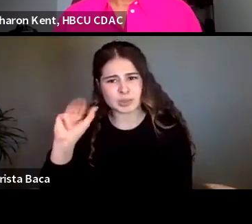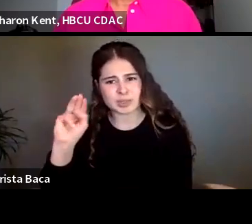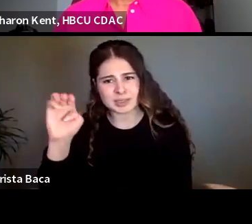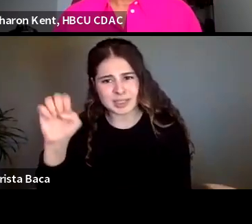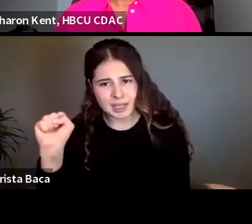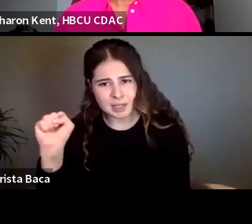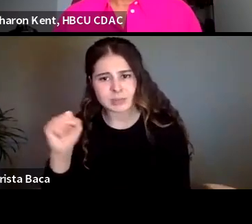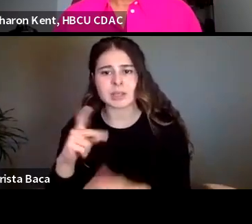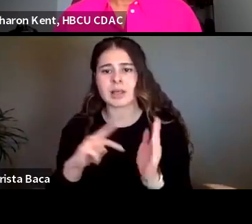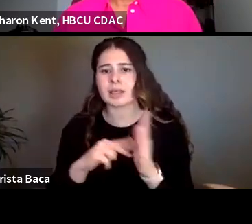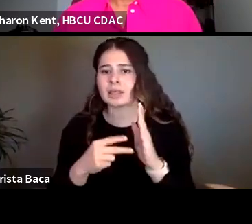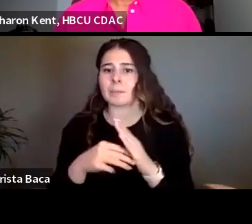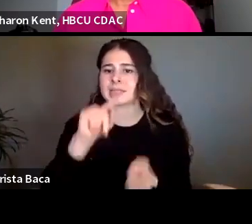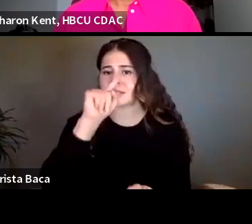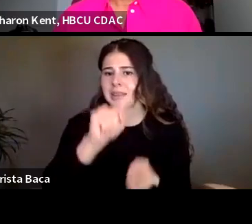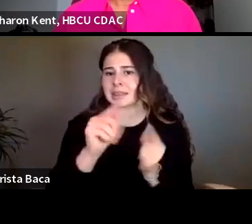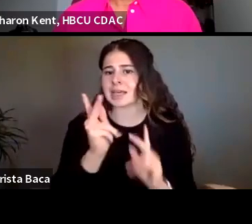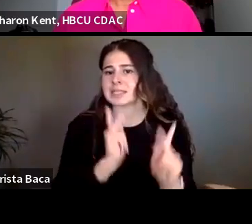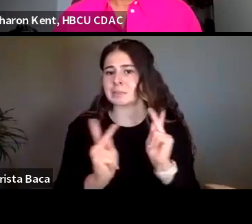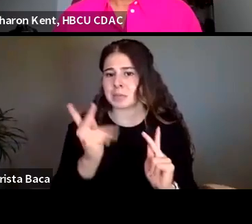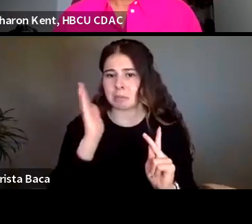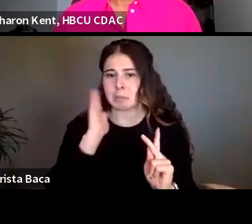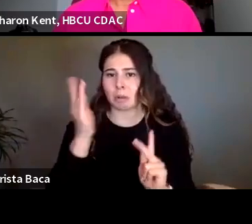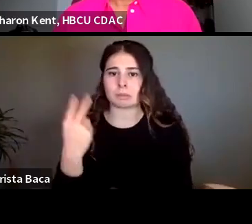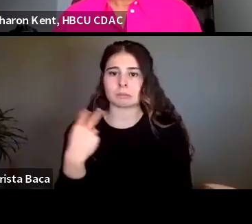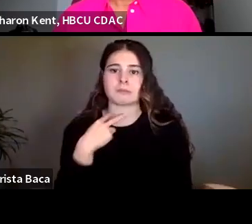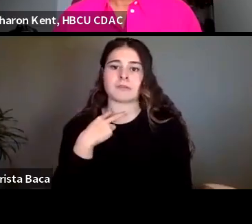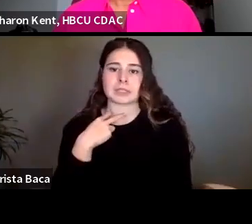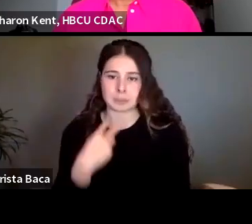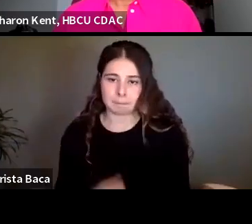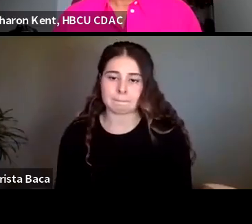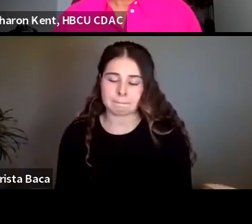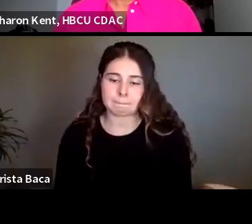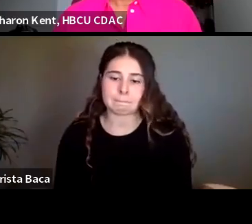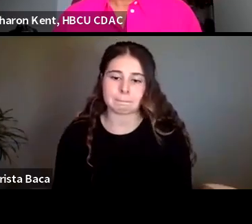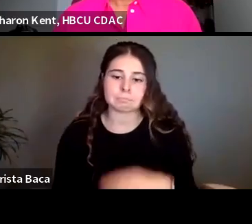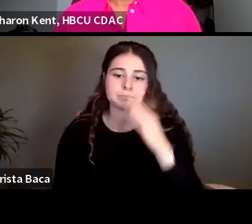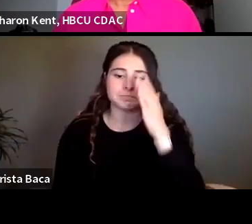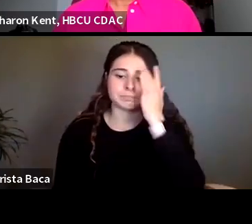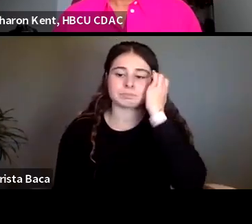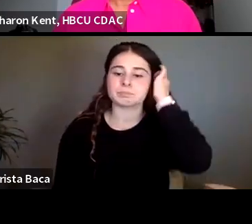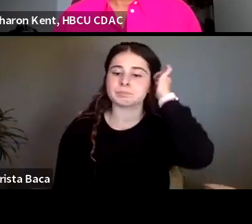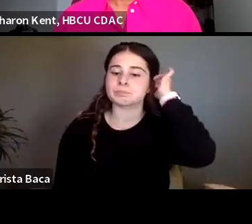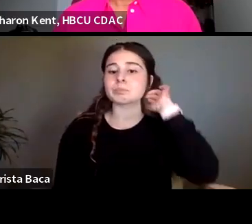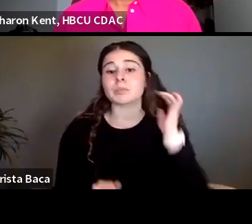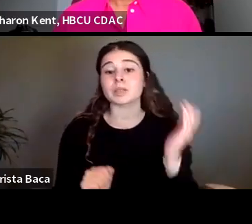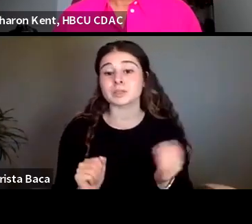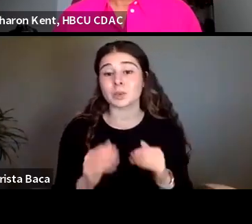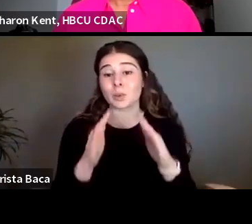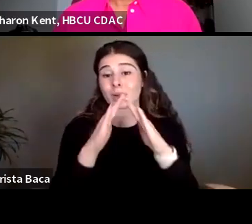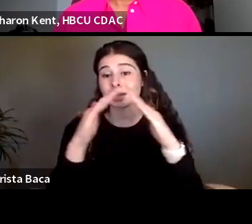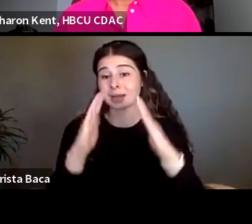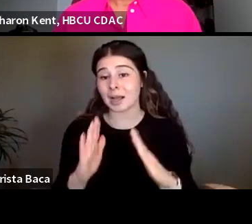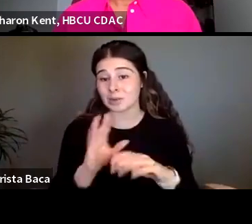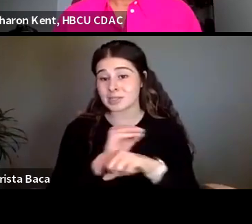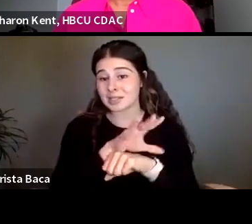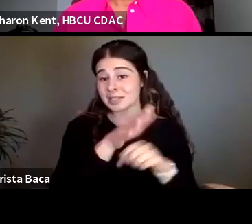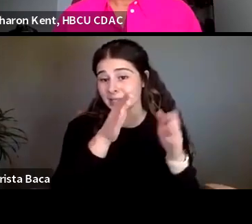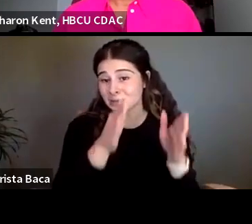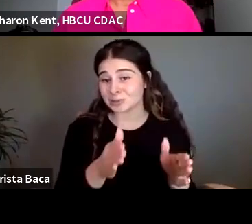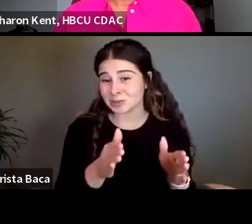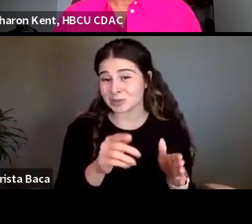financial security. So I think housing counselors, like I said, are first responders and are perfect for having these